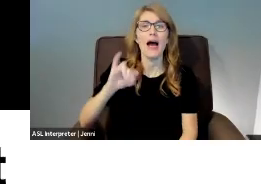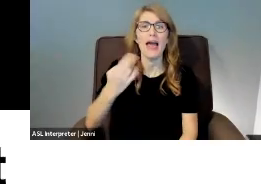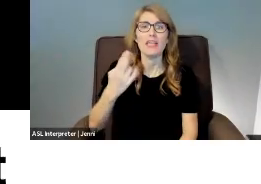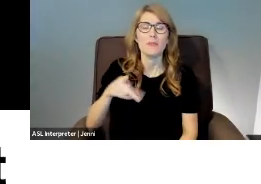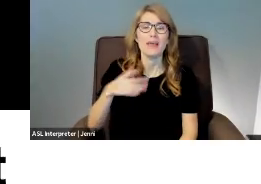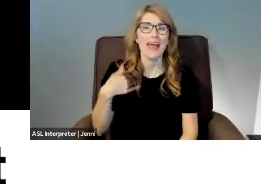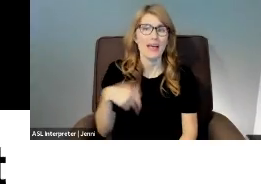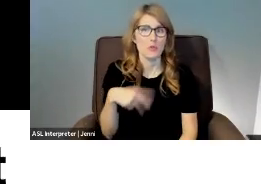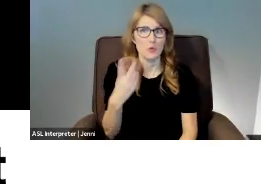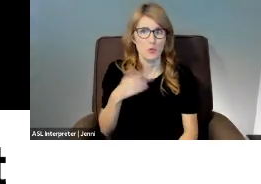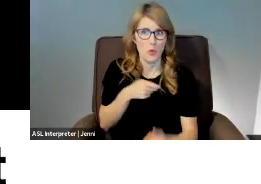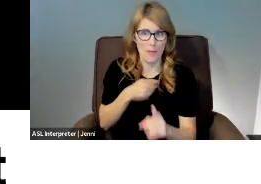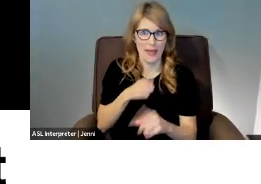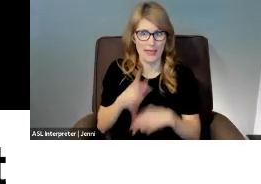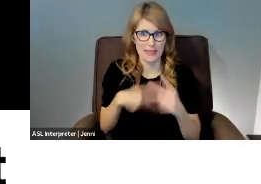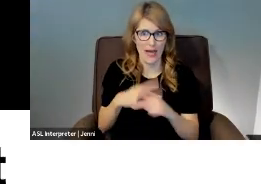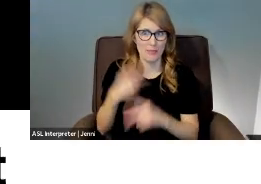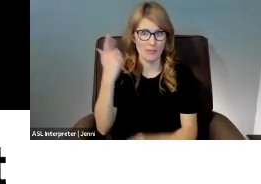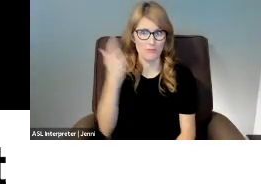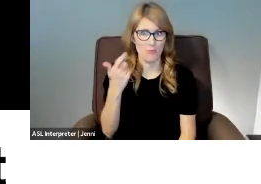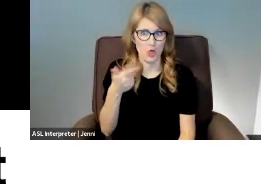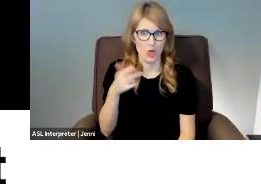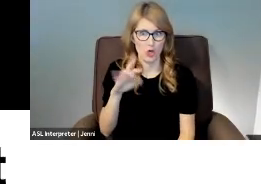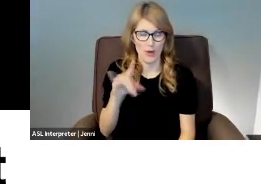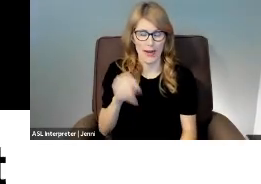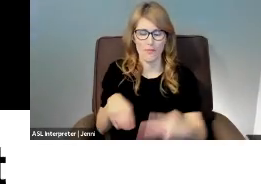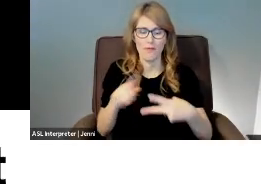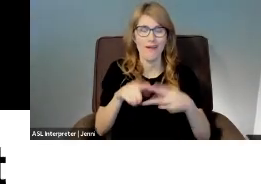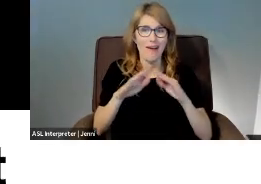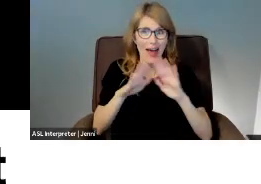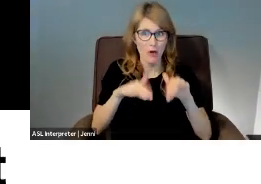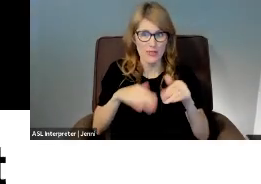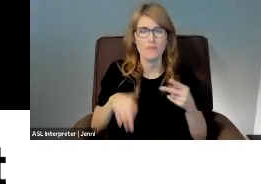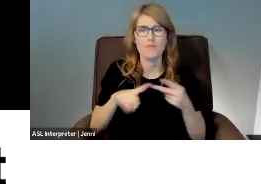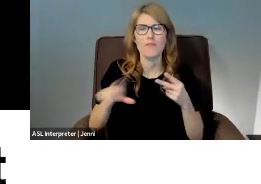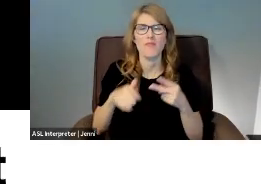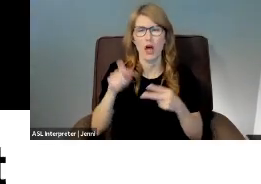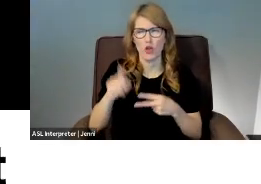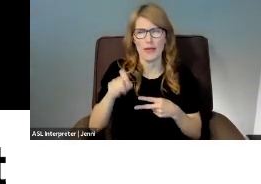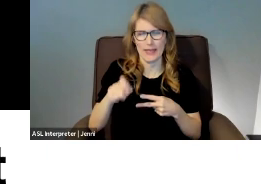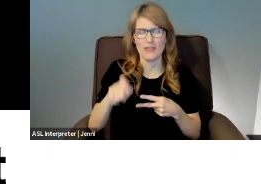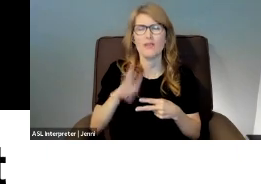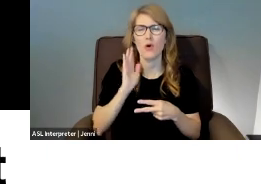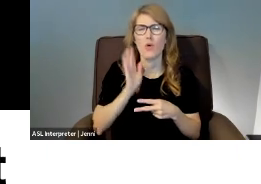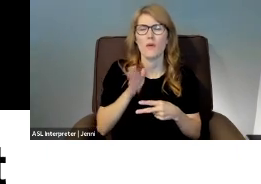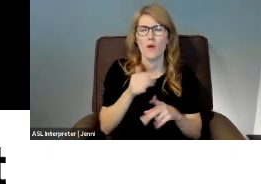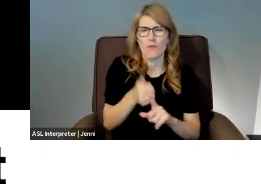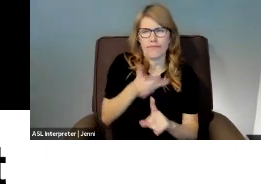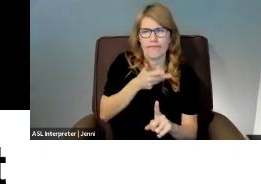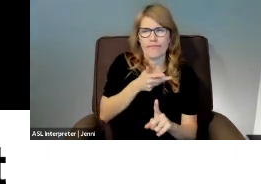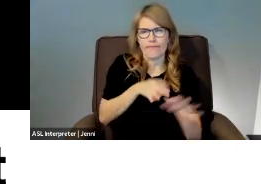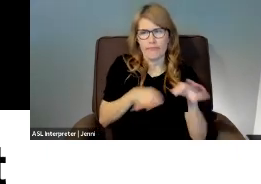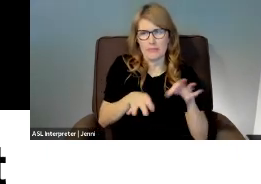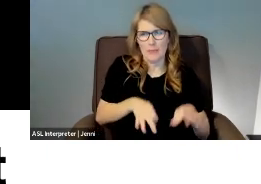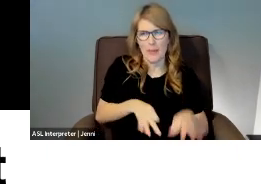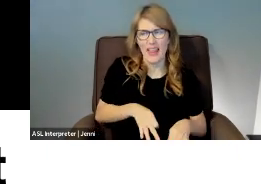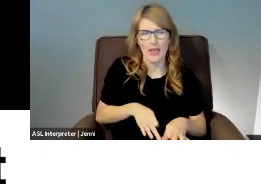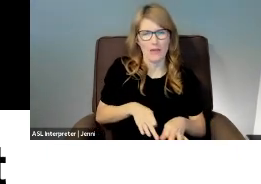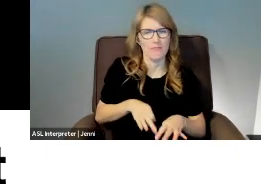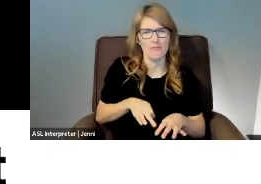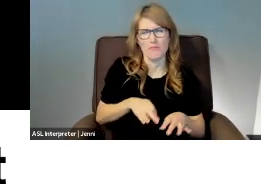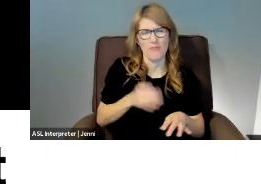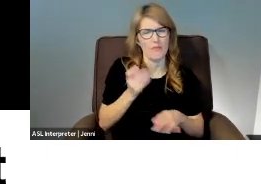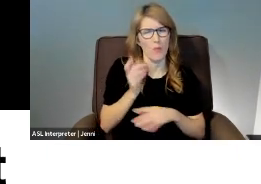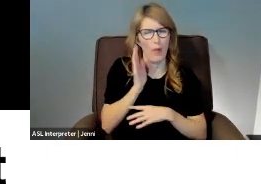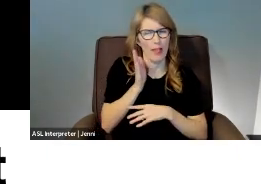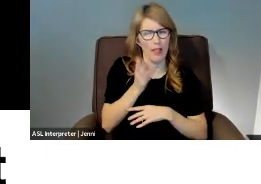main types of grants, housing and other needs assistance. And we're going to give you a more detailed explanation of that in just a little